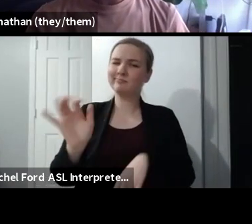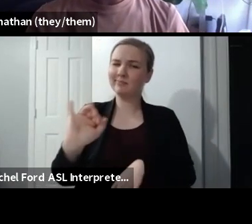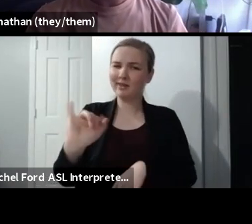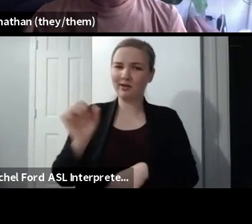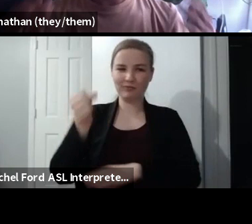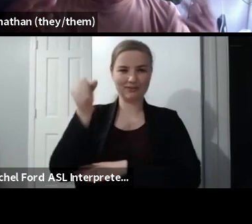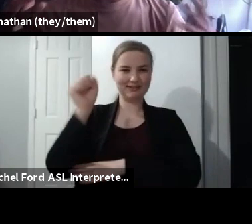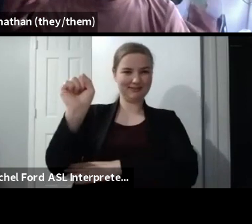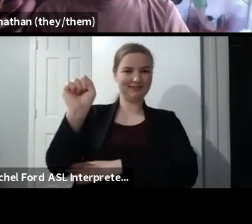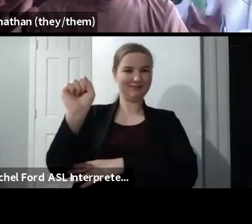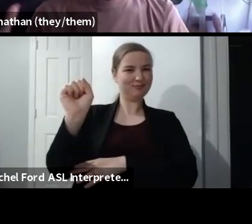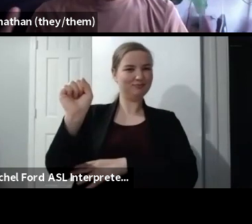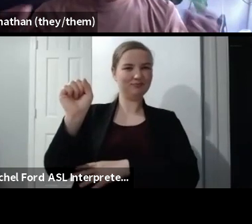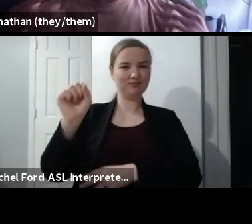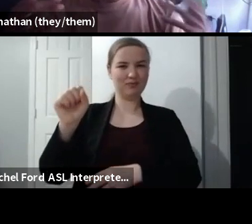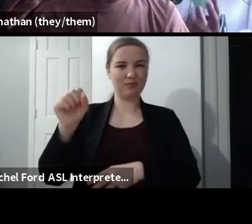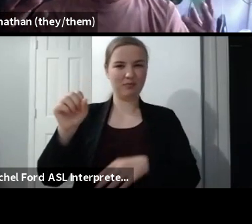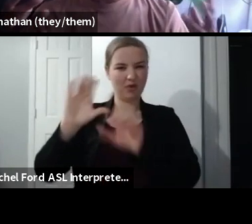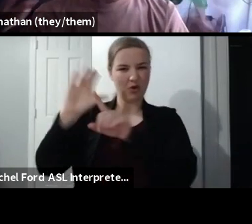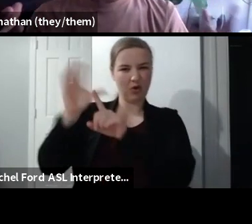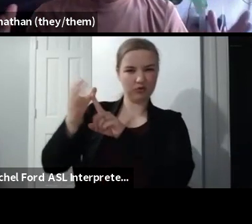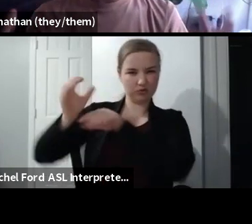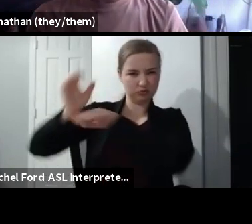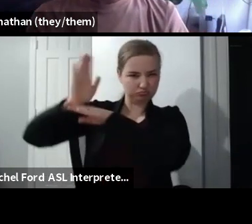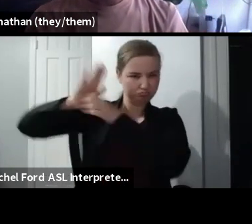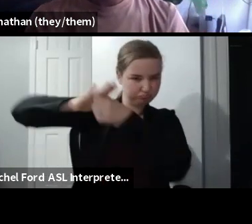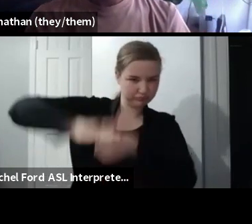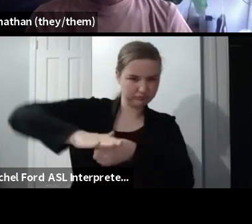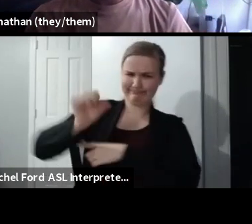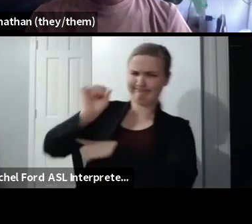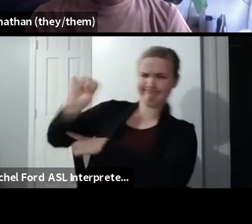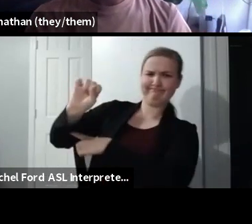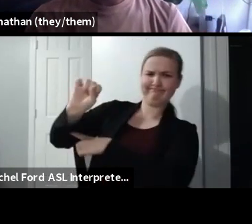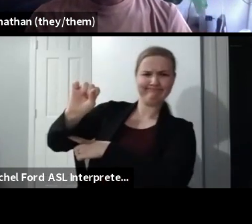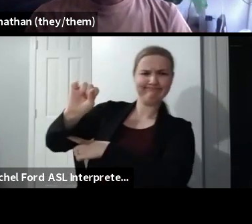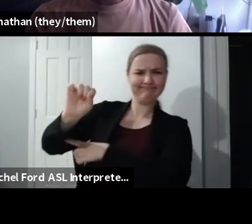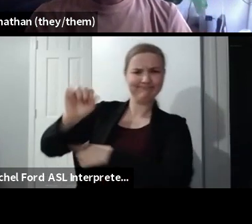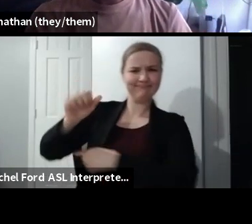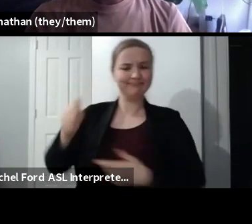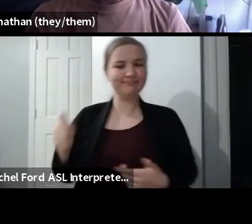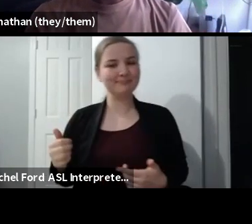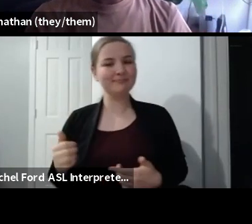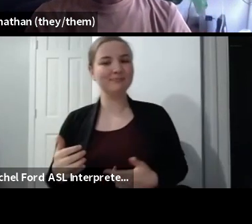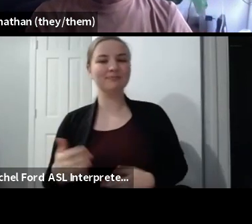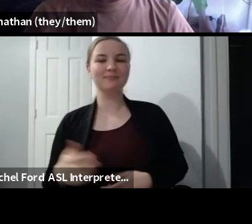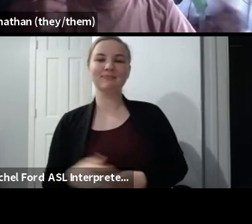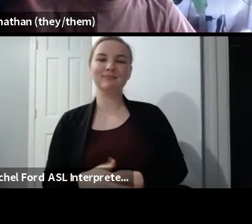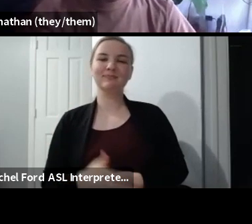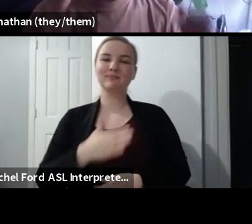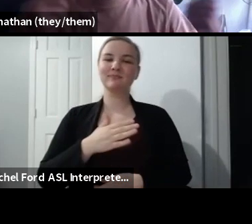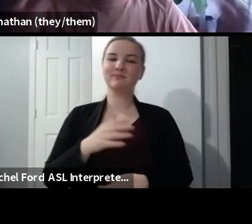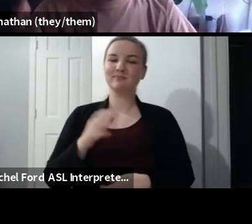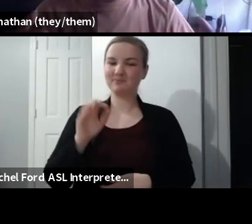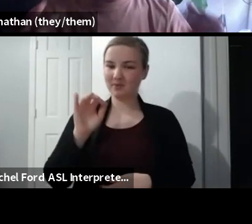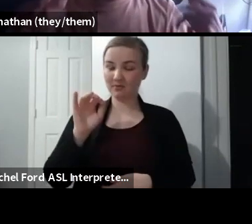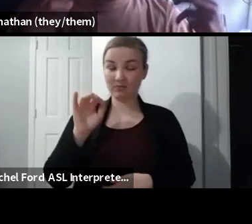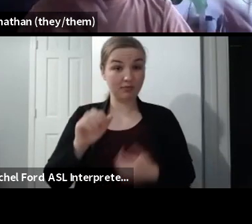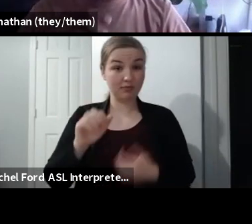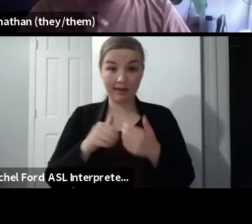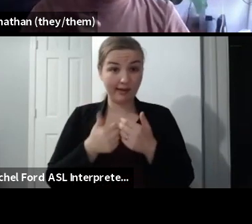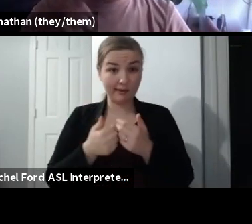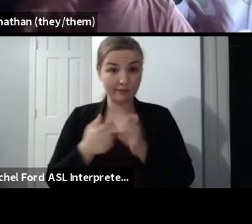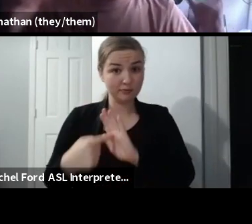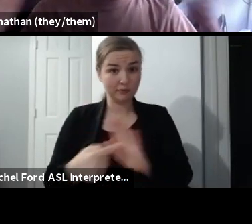up feeling like if it's not too much, then I'm not actually invested. And that happens through text and through song and